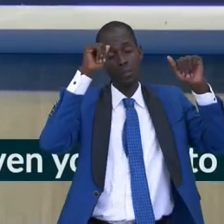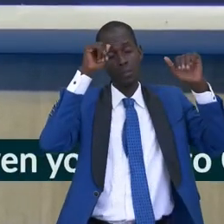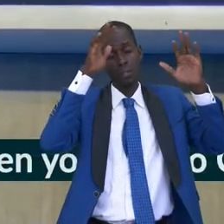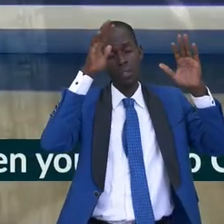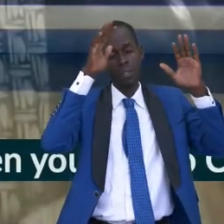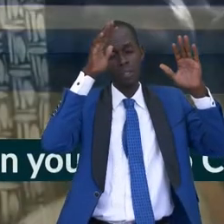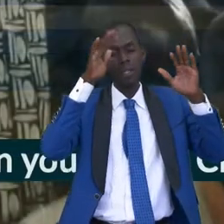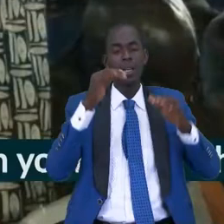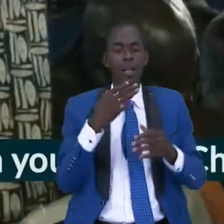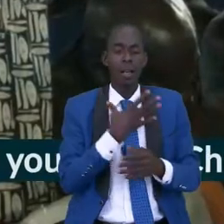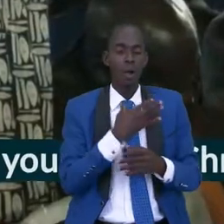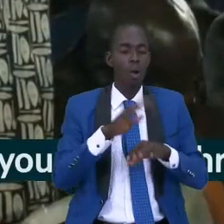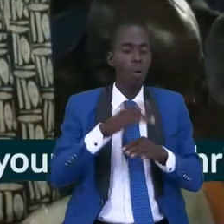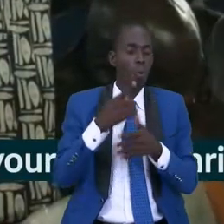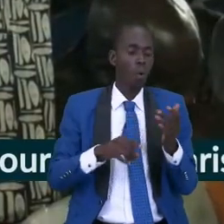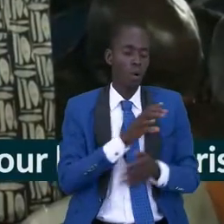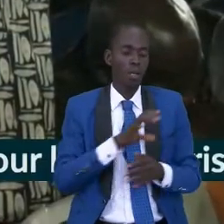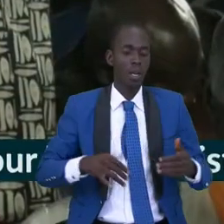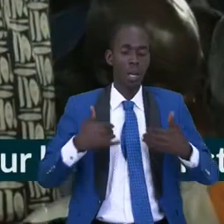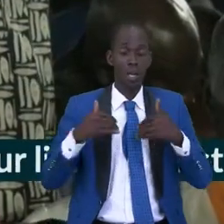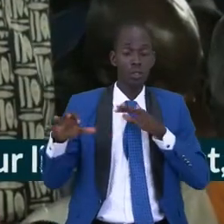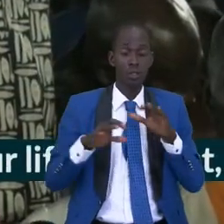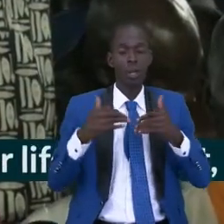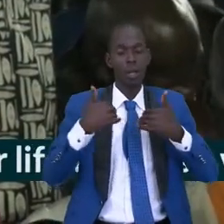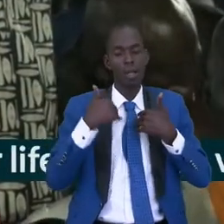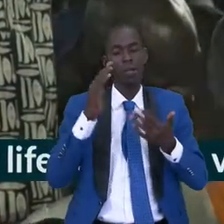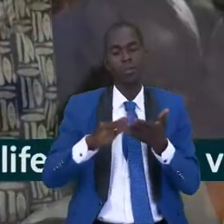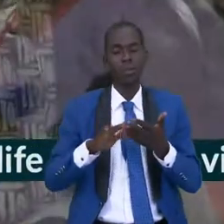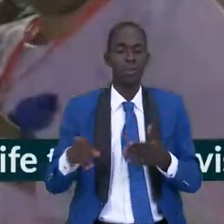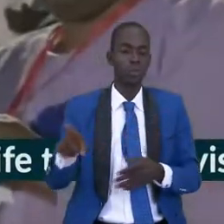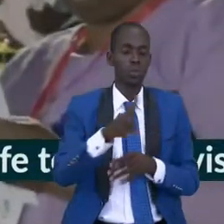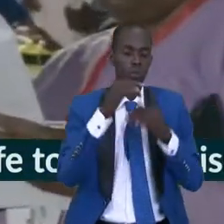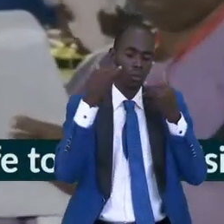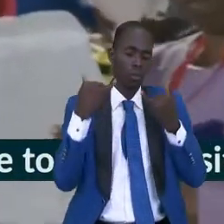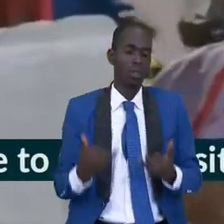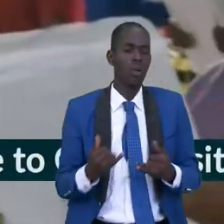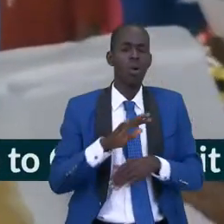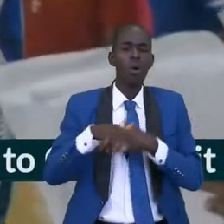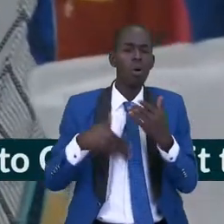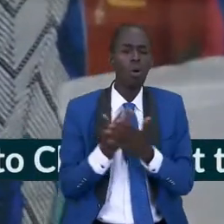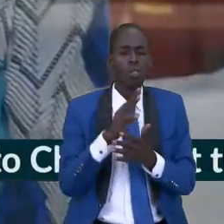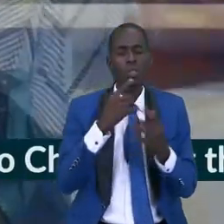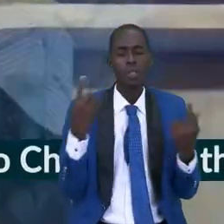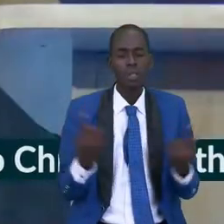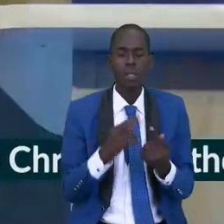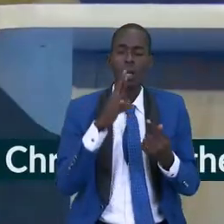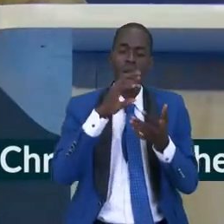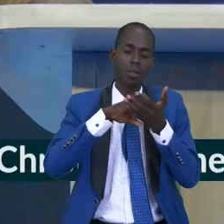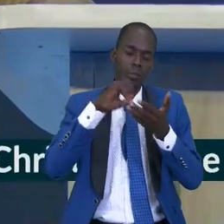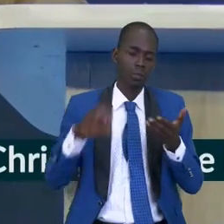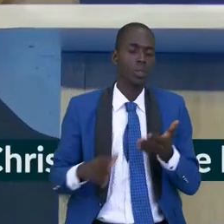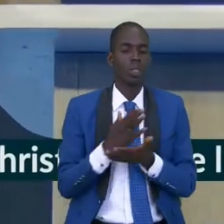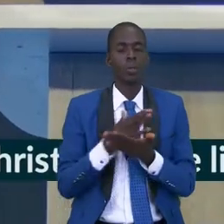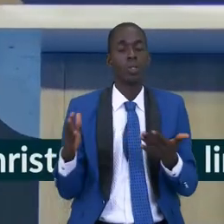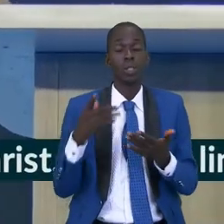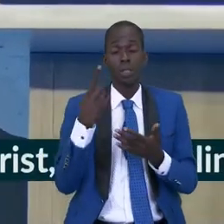Christ has done, has forgiven you now. All your sins are wiped away. The